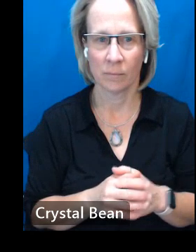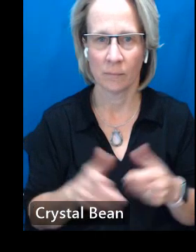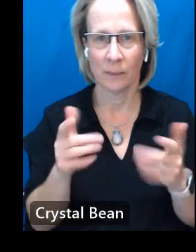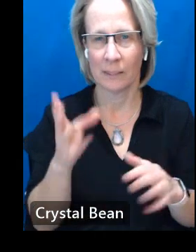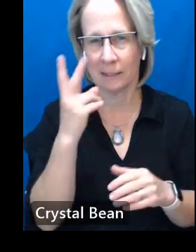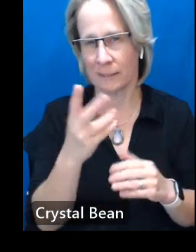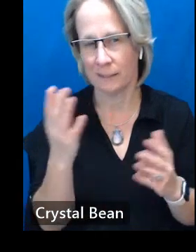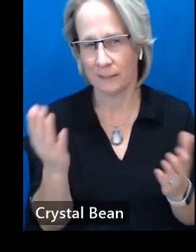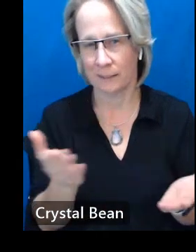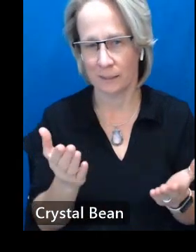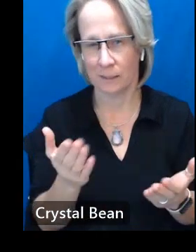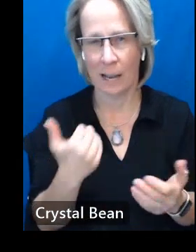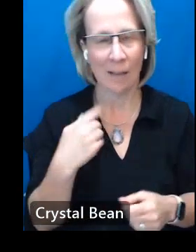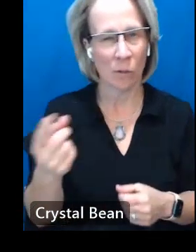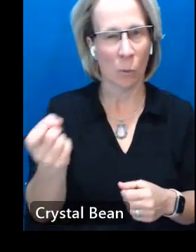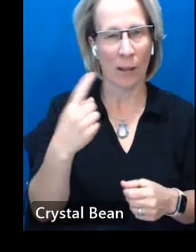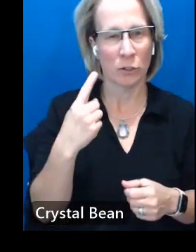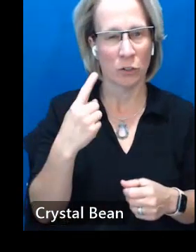Question here.